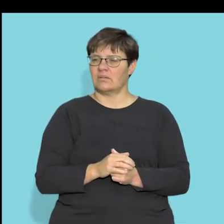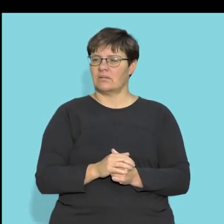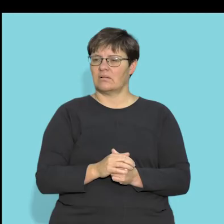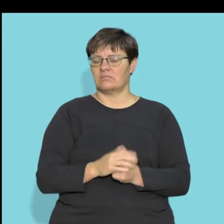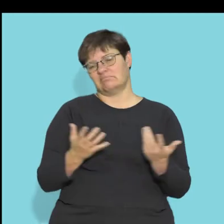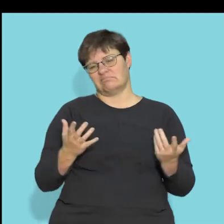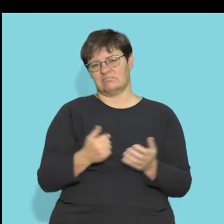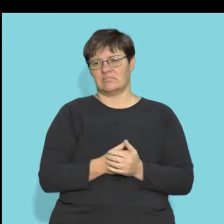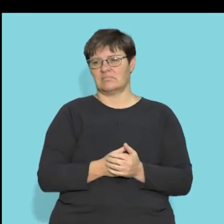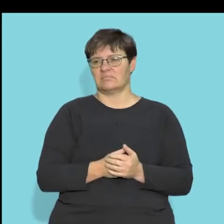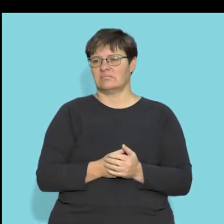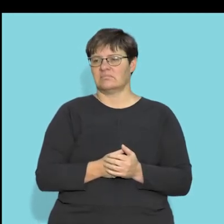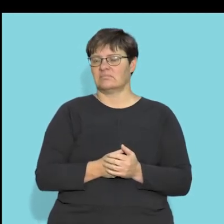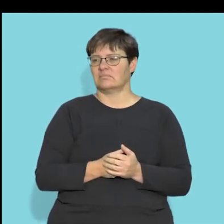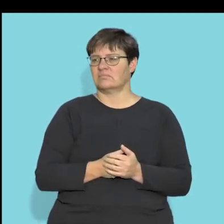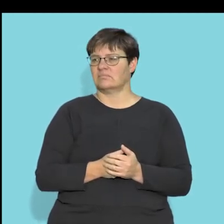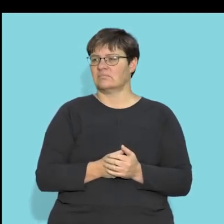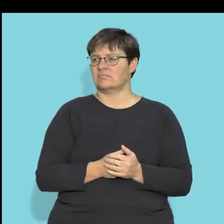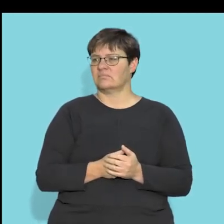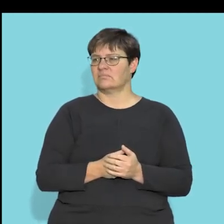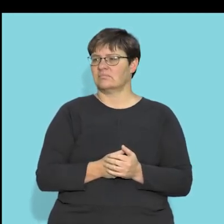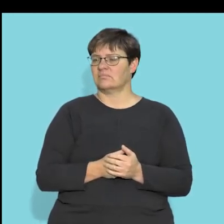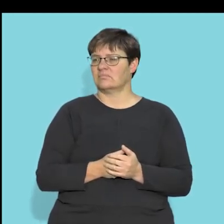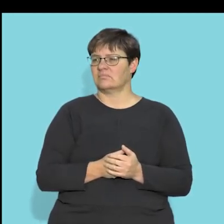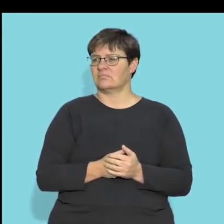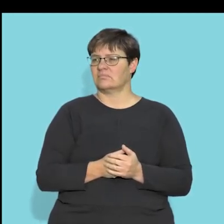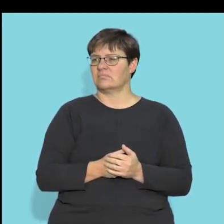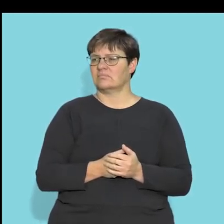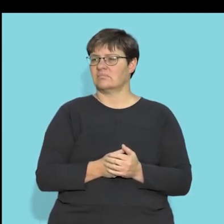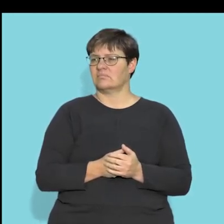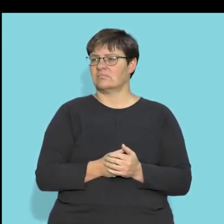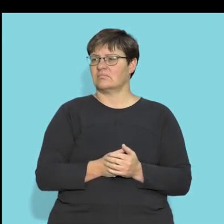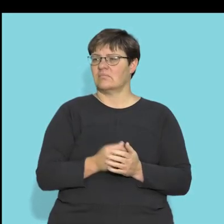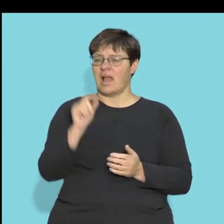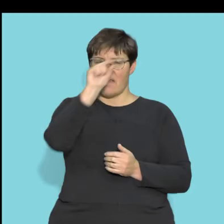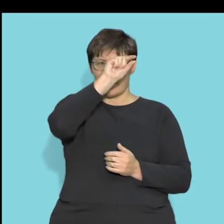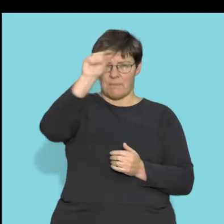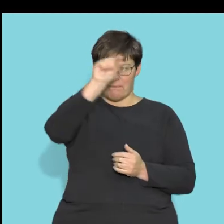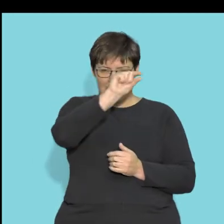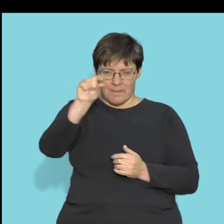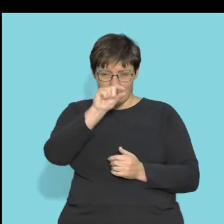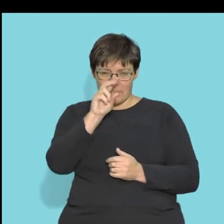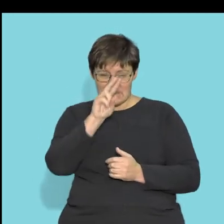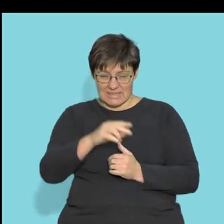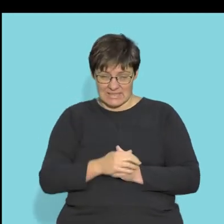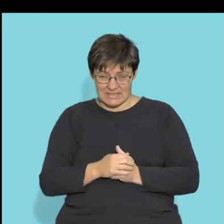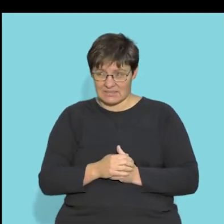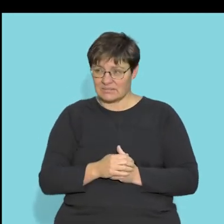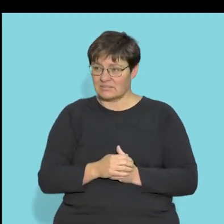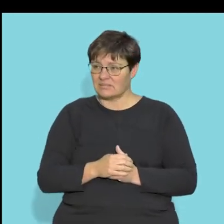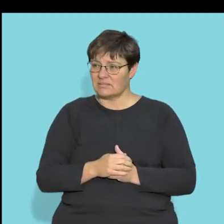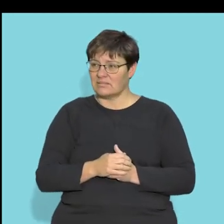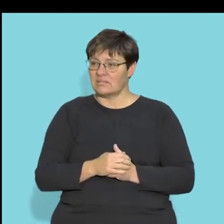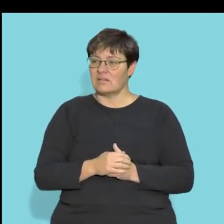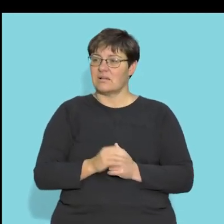all right, let me do that. I make these little gaps. Can you see that over here? I